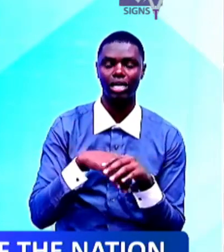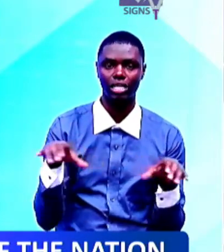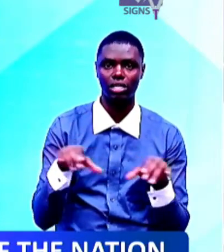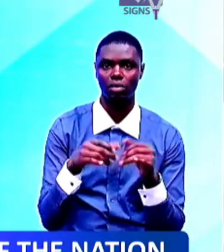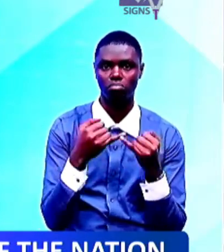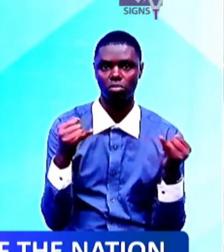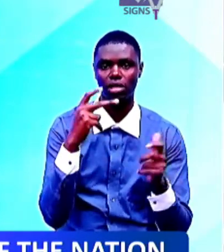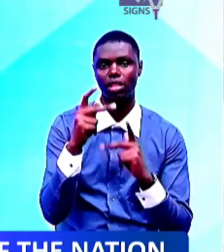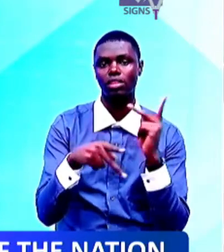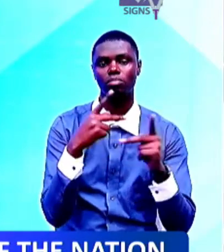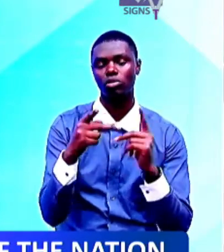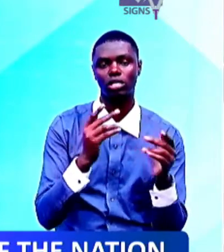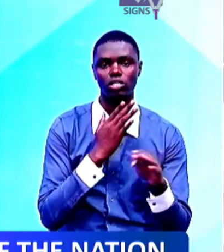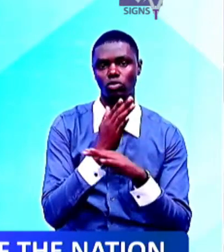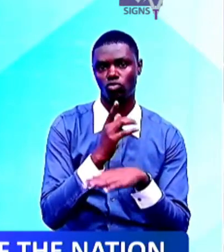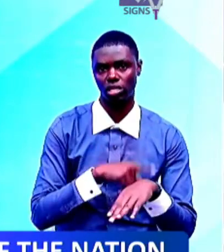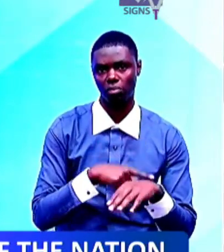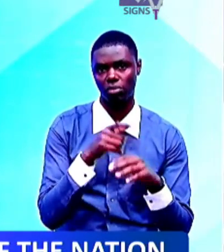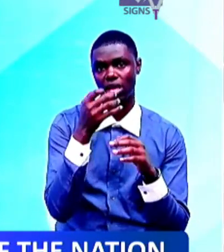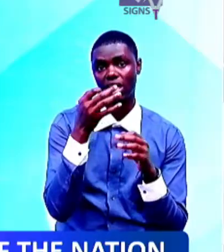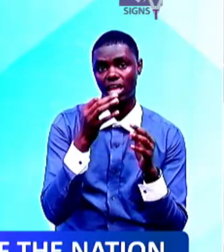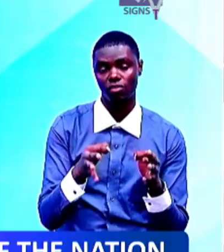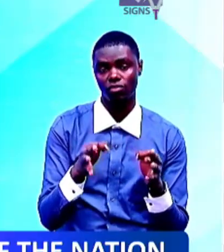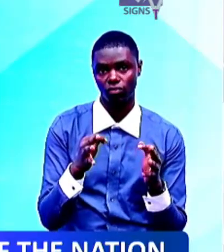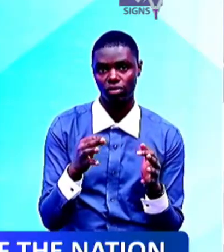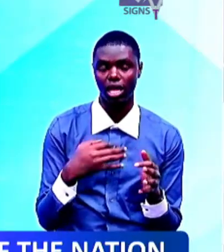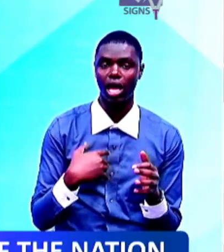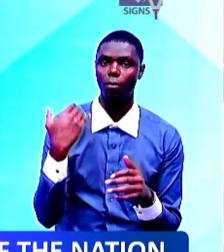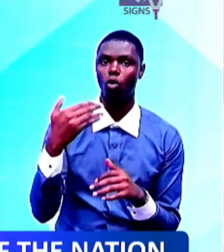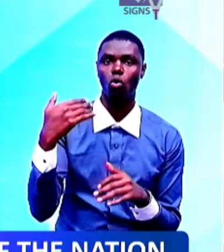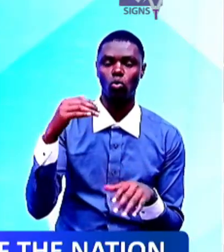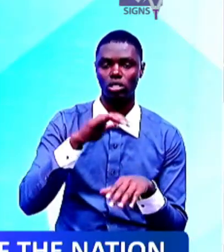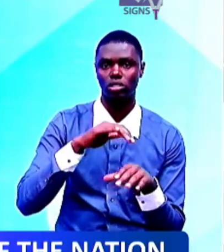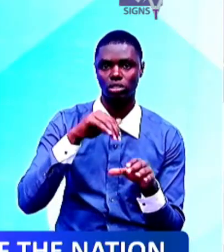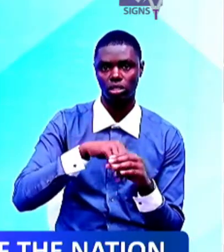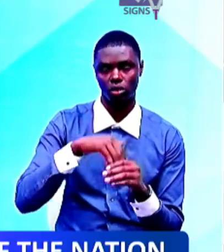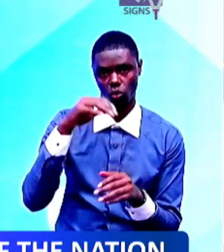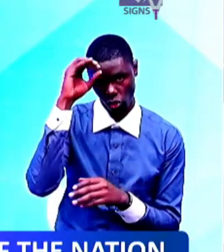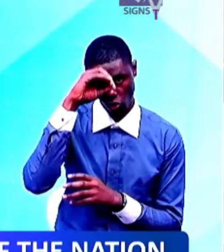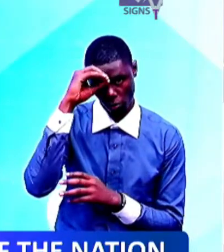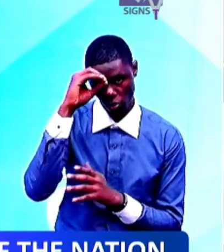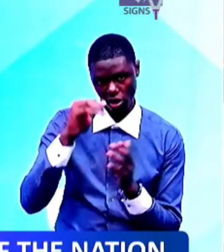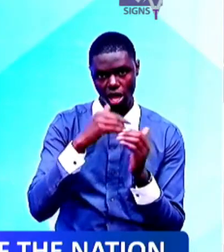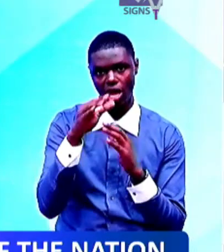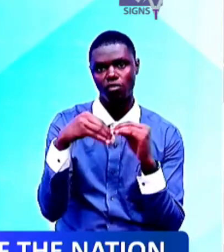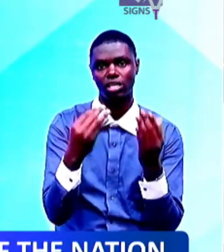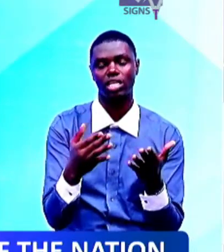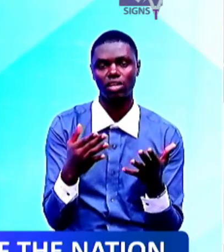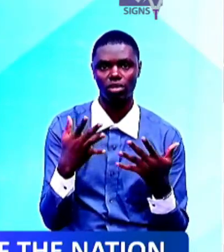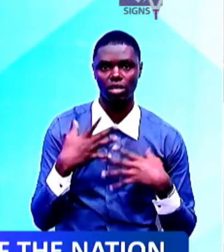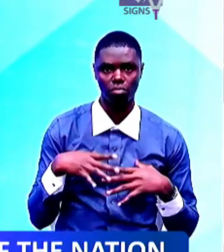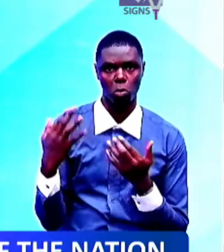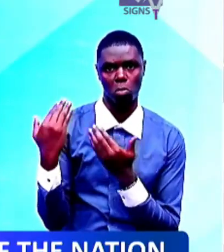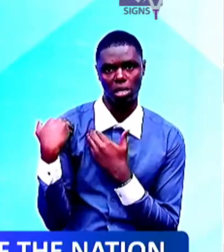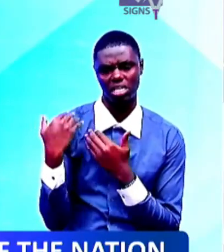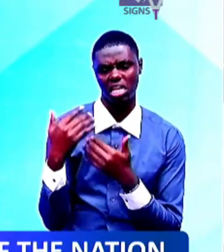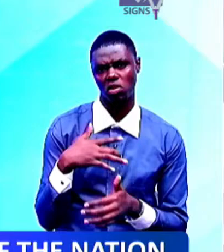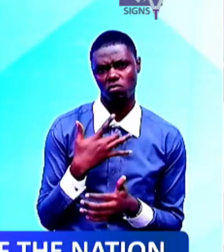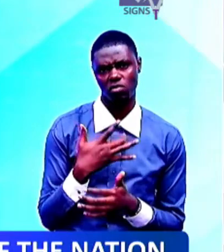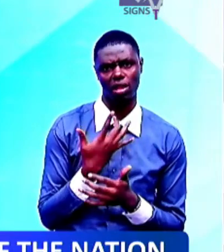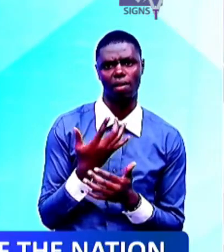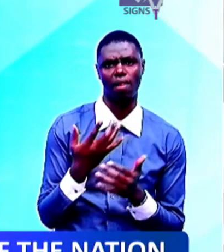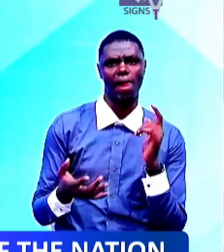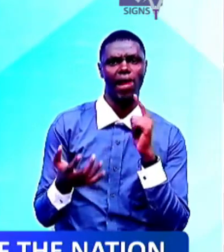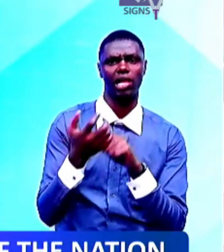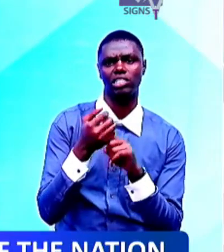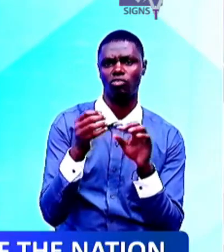progress over time. When somebody, and that's why I'm always of the opinion that you, even after giving somebody mandate and you feel that is not